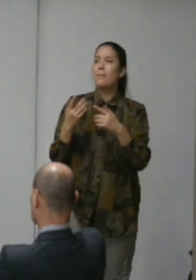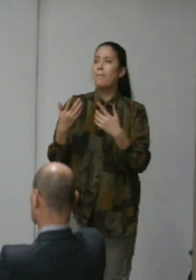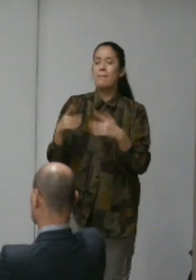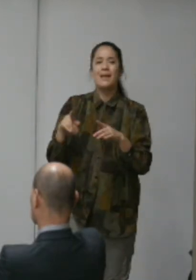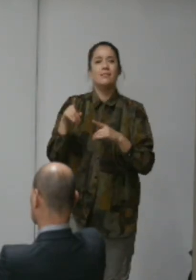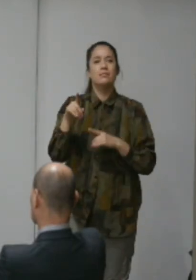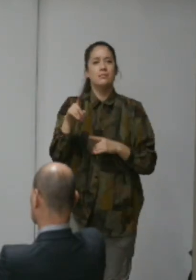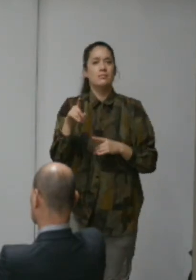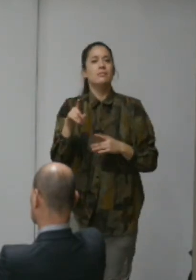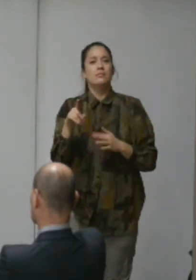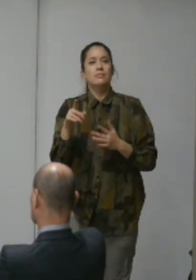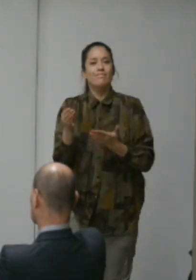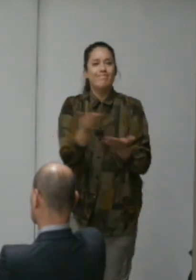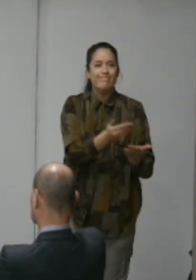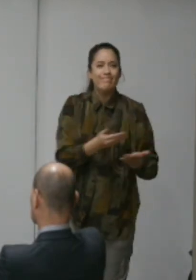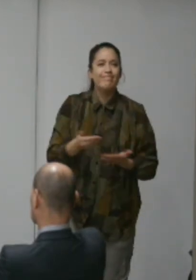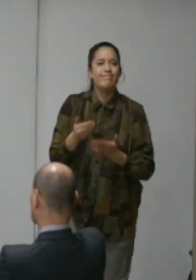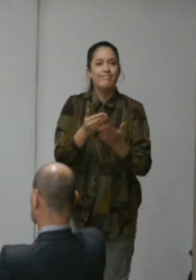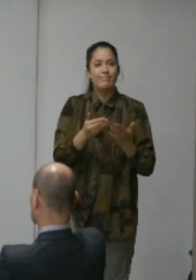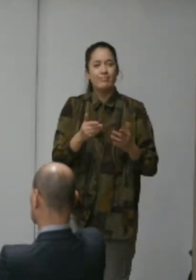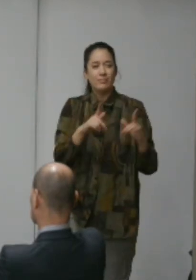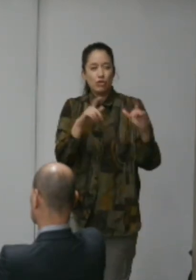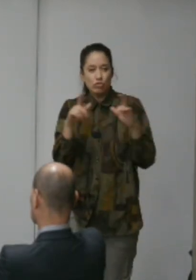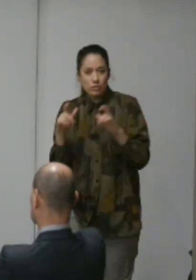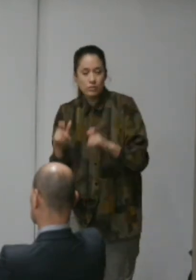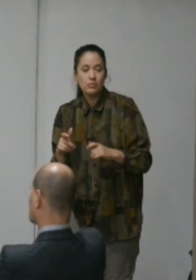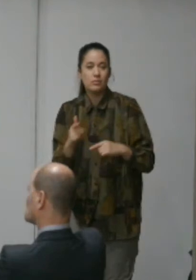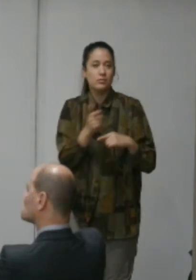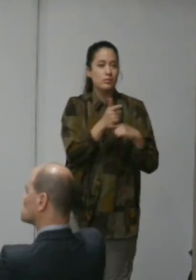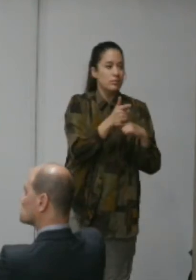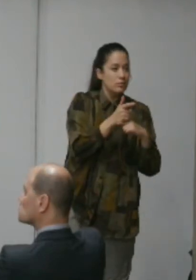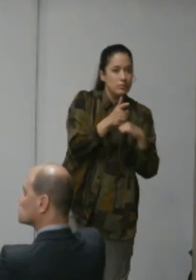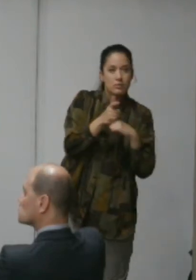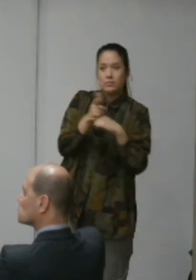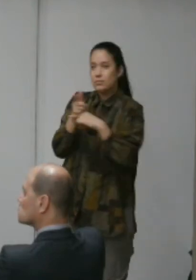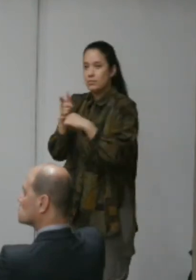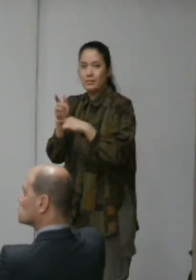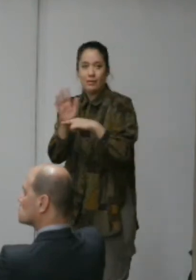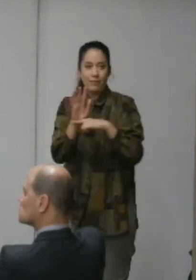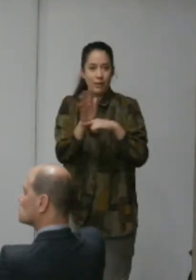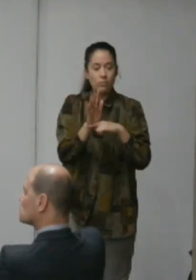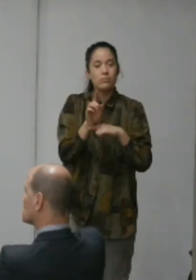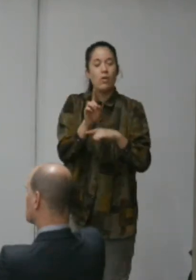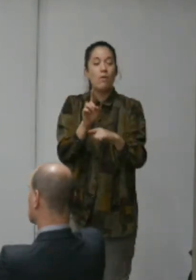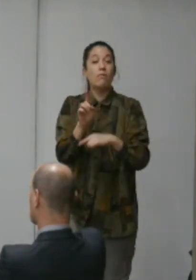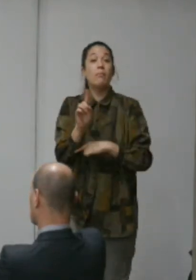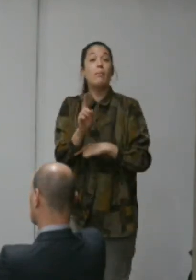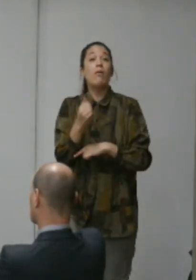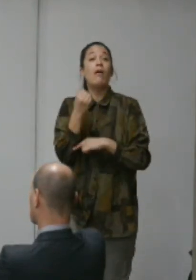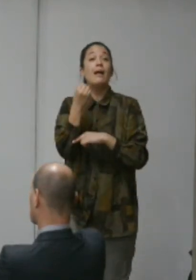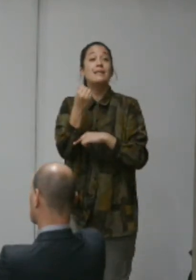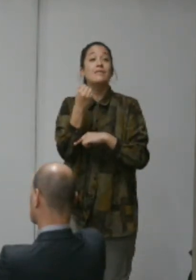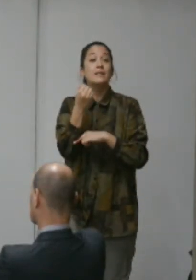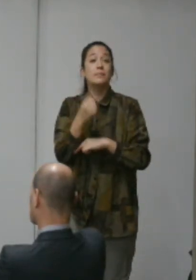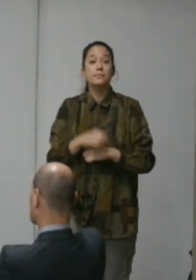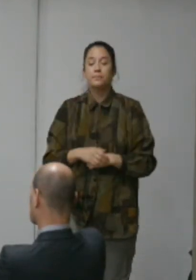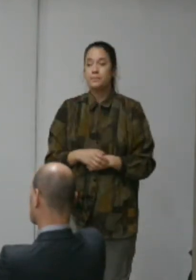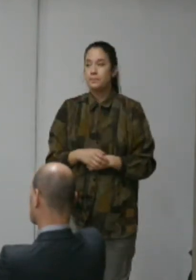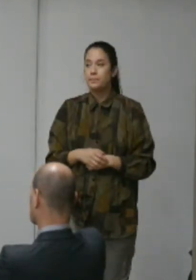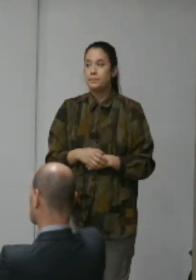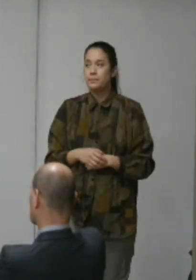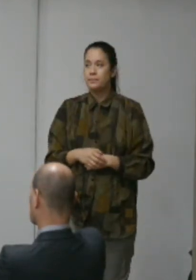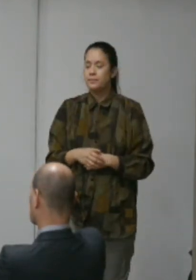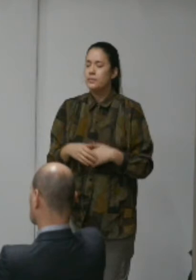think. And we were talking, and some of the photos she's taken have been around protest about disabled people's deaths